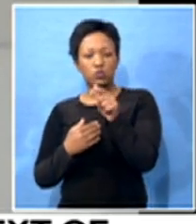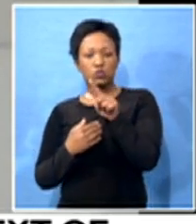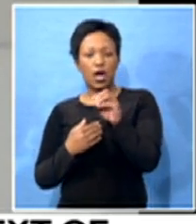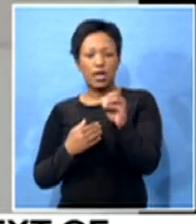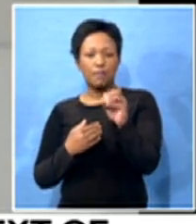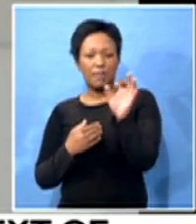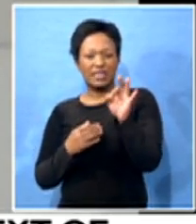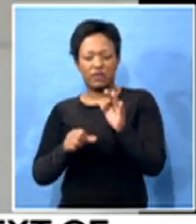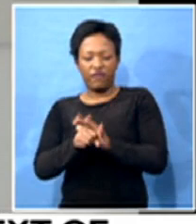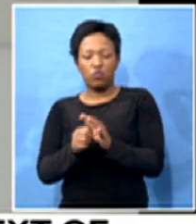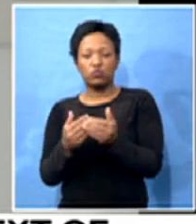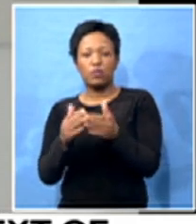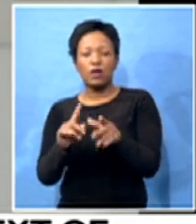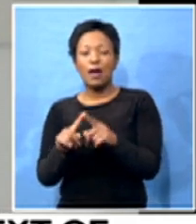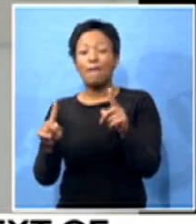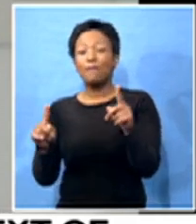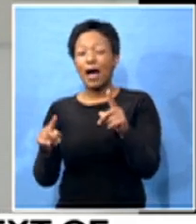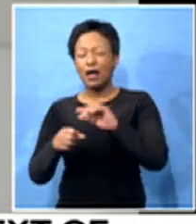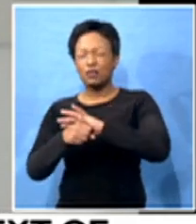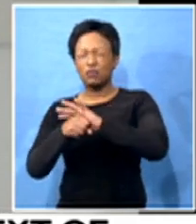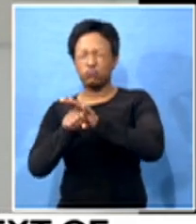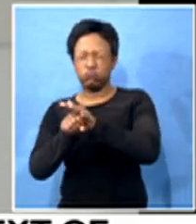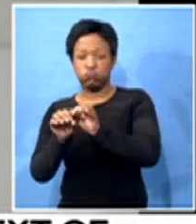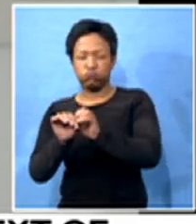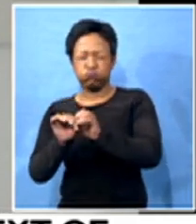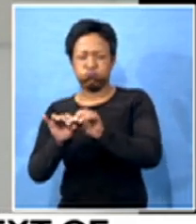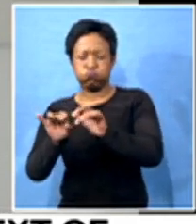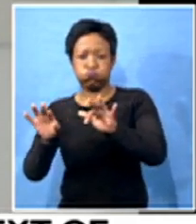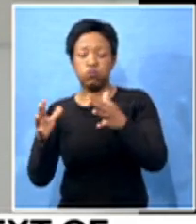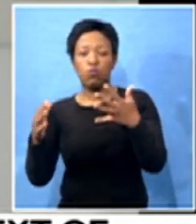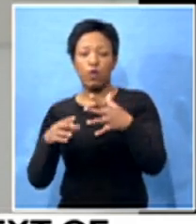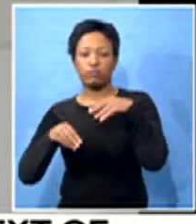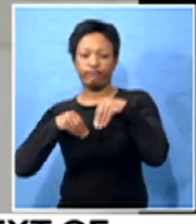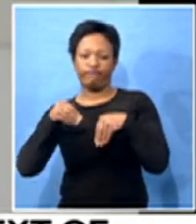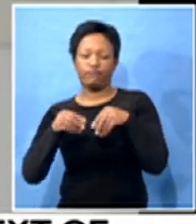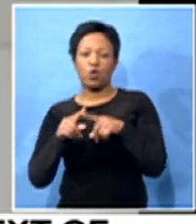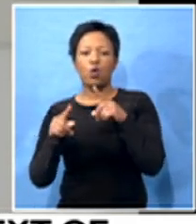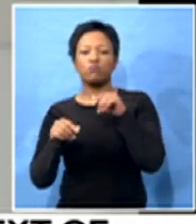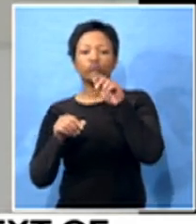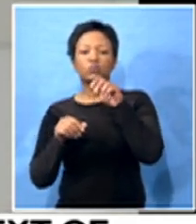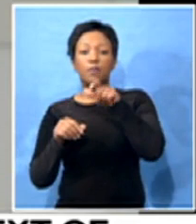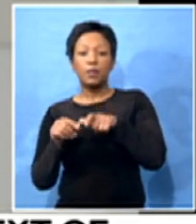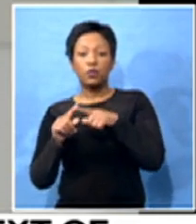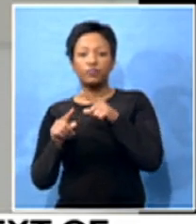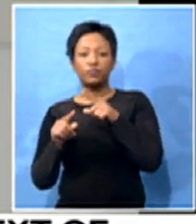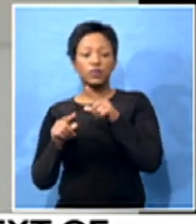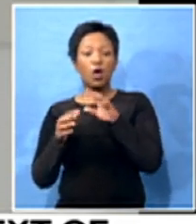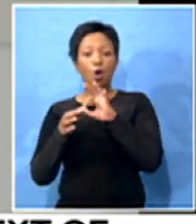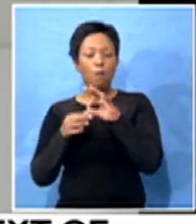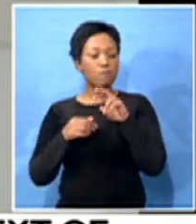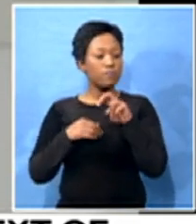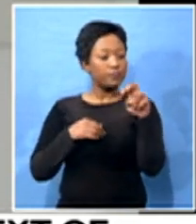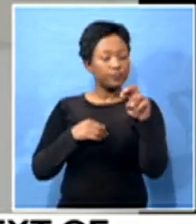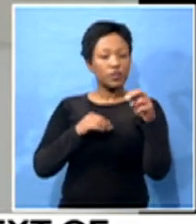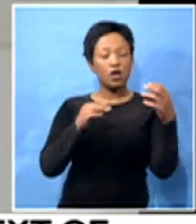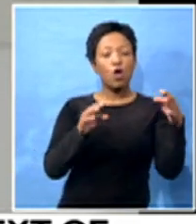are finding that infections in the mining communities are very, very severe. And these people have been traveling in and out. When they went home, when the lockdown was